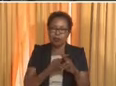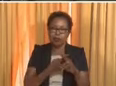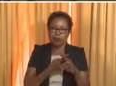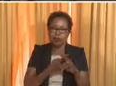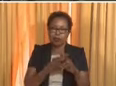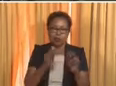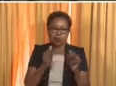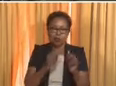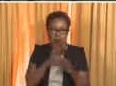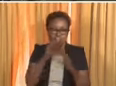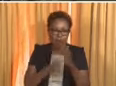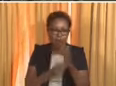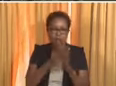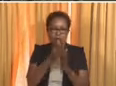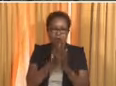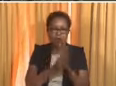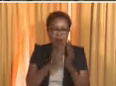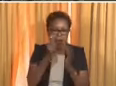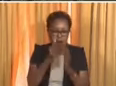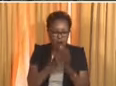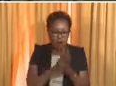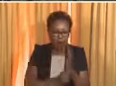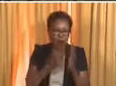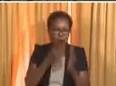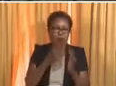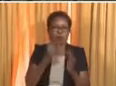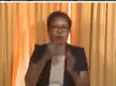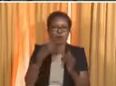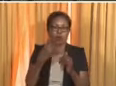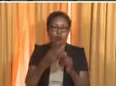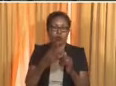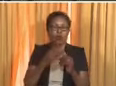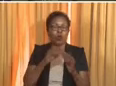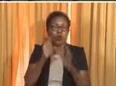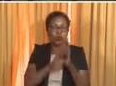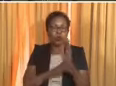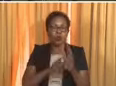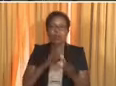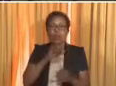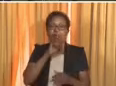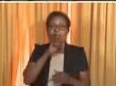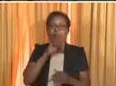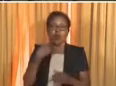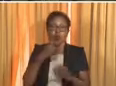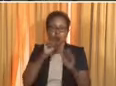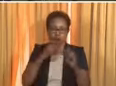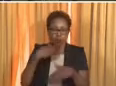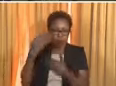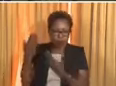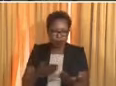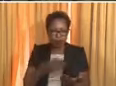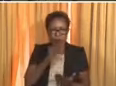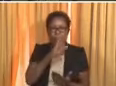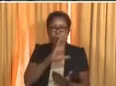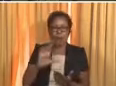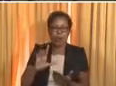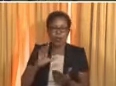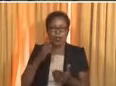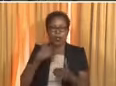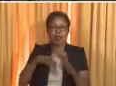Under Article 256 of the Constitution is silent as to who can introduce a bill into either of the Houses of